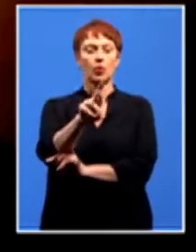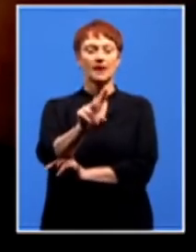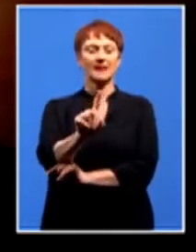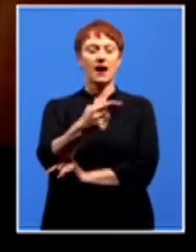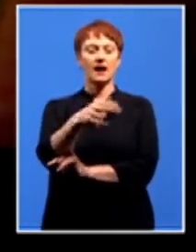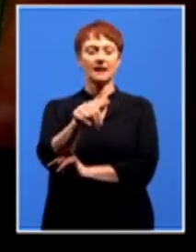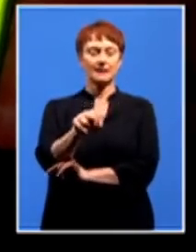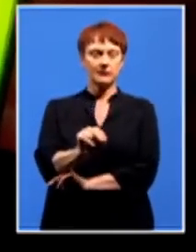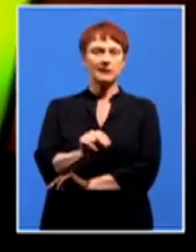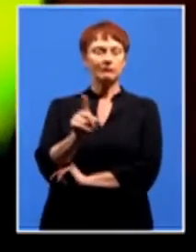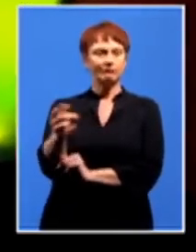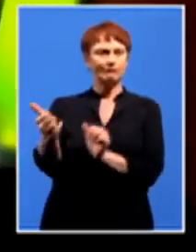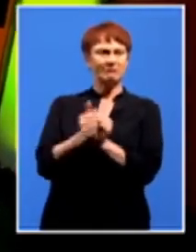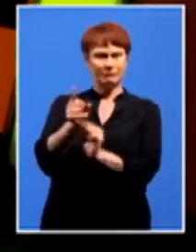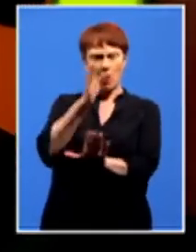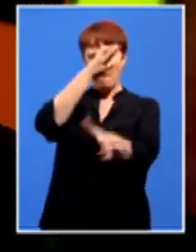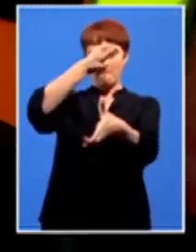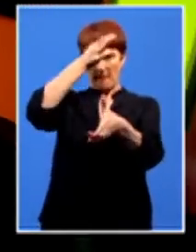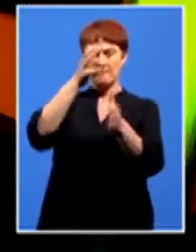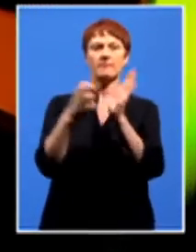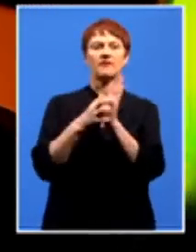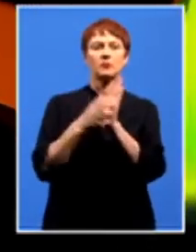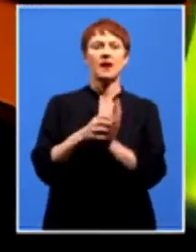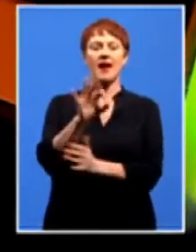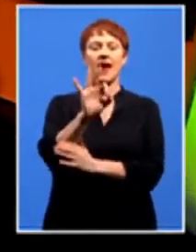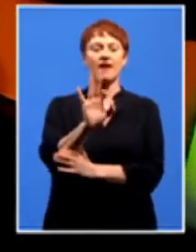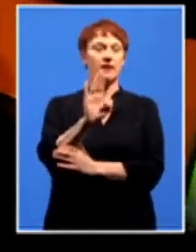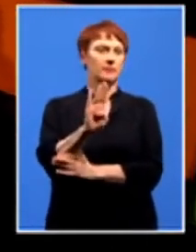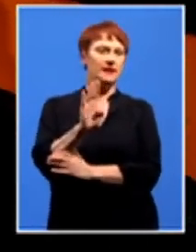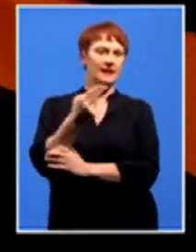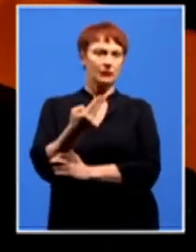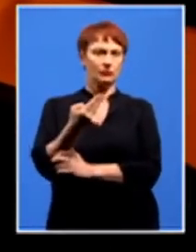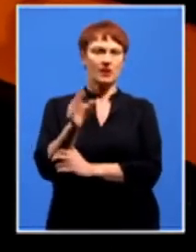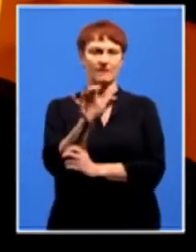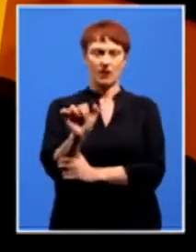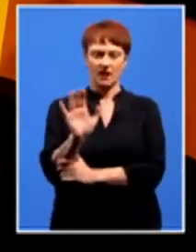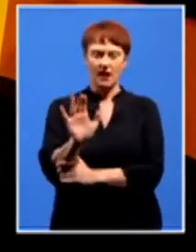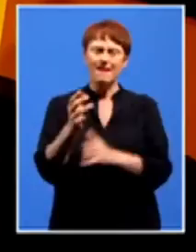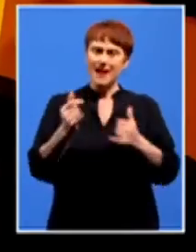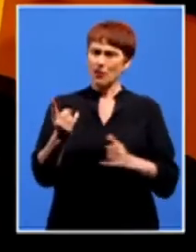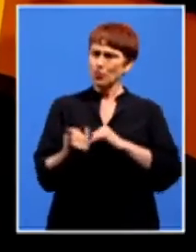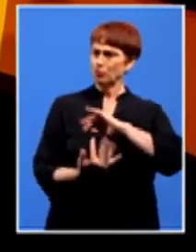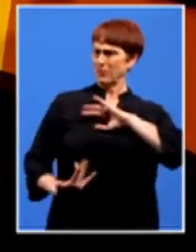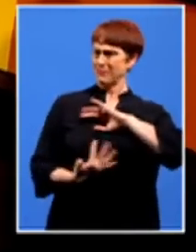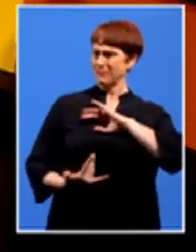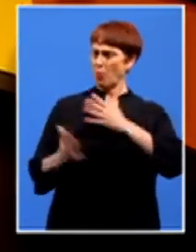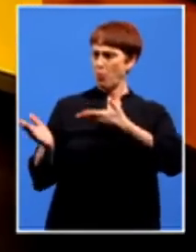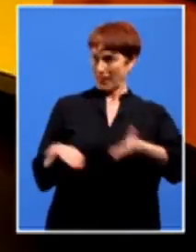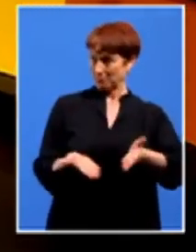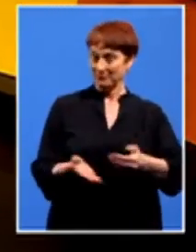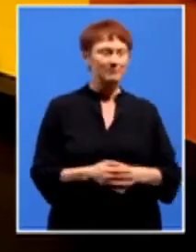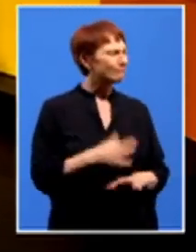Africa. Suhana, welcome to the Democracy Gauge. Thank you. Now, you obviously are passionate about advertising, and we've just seen